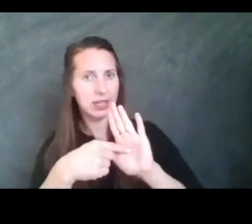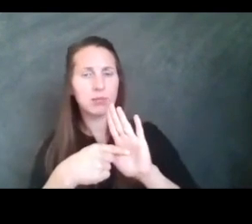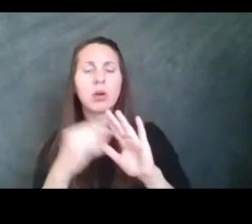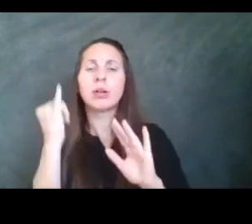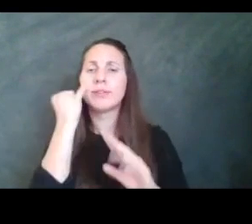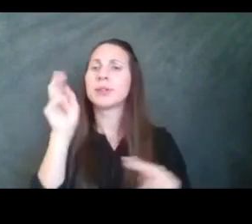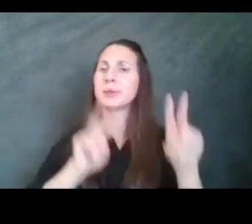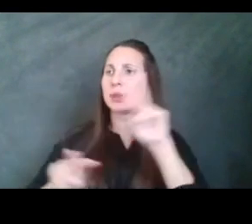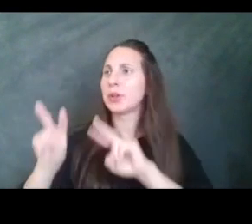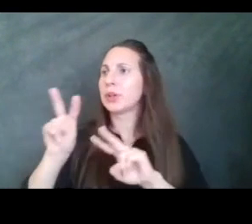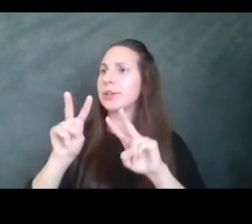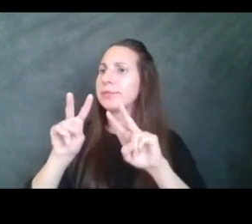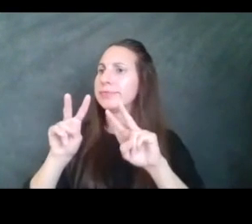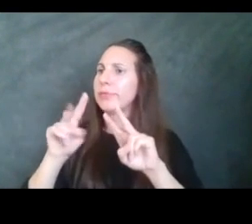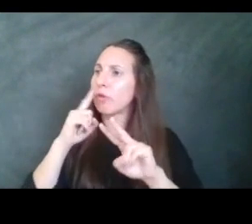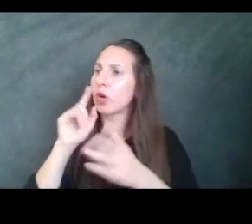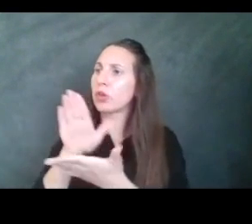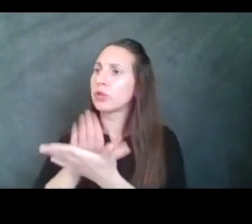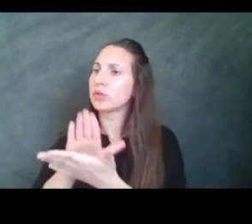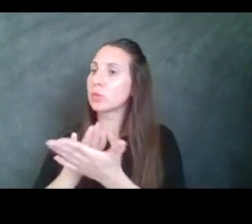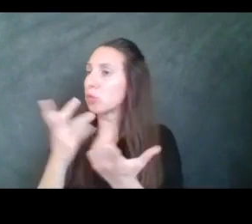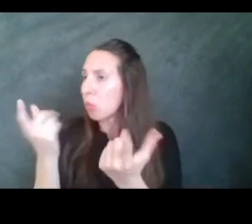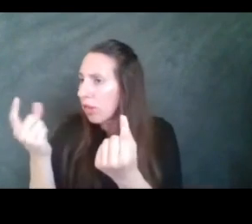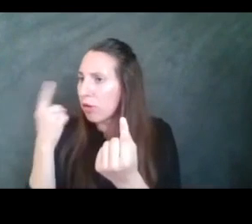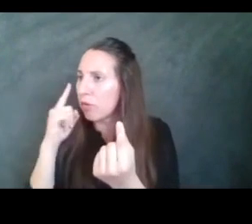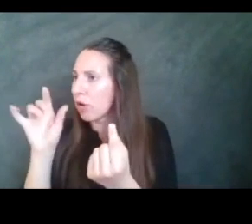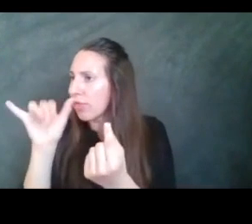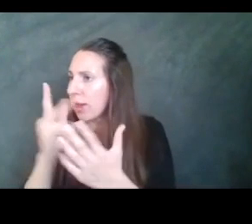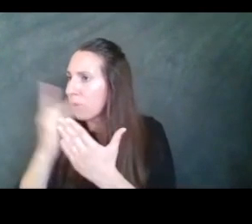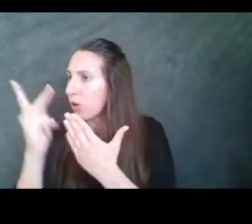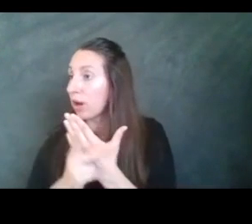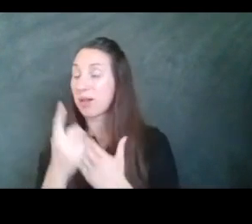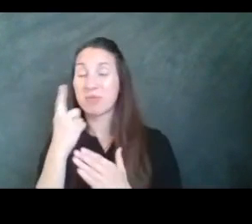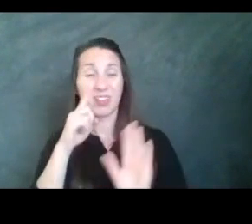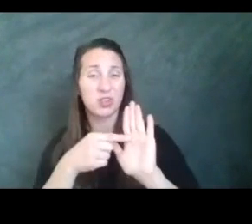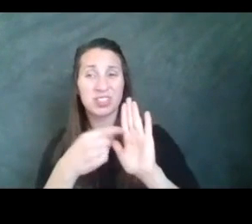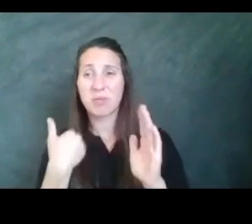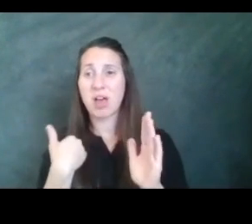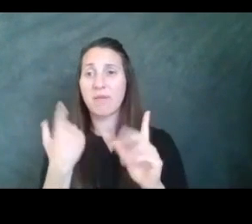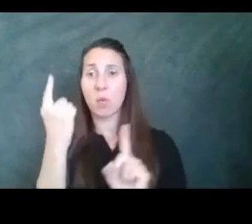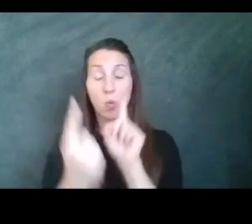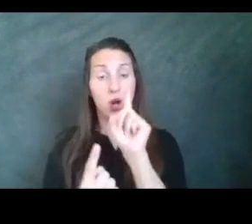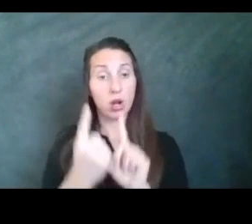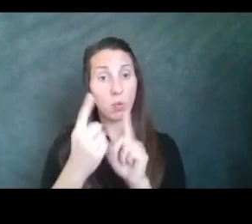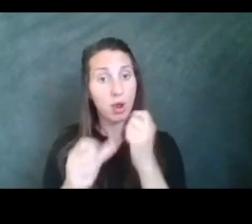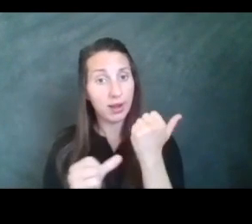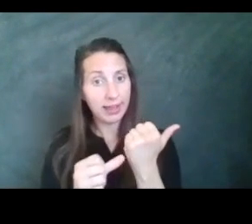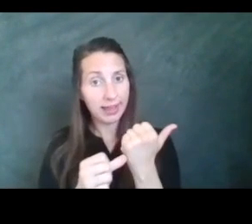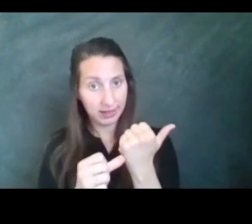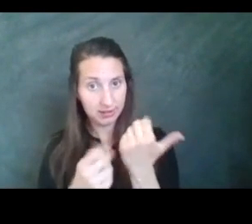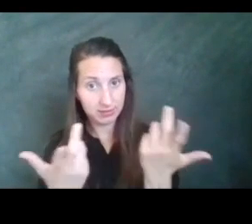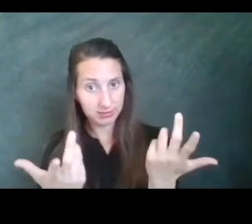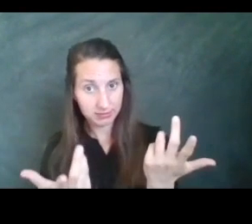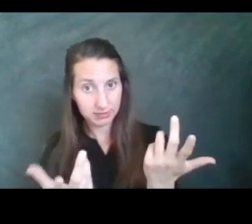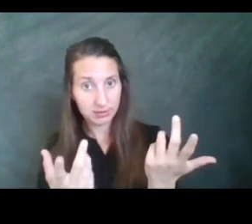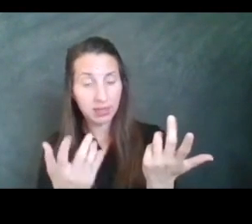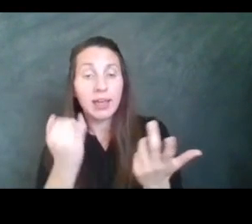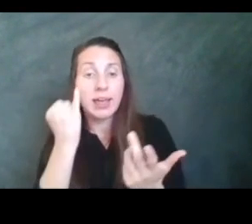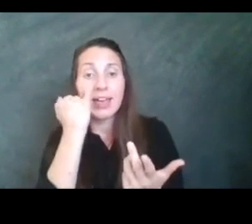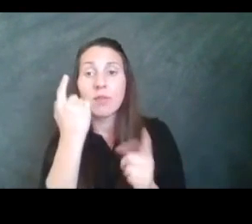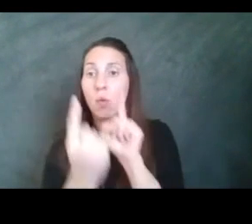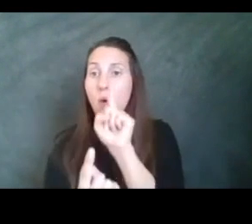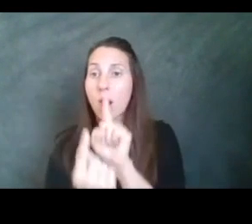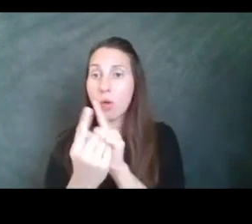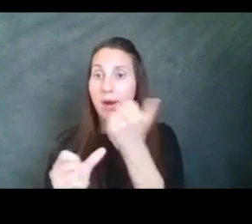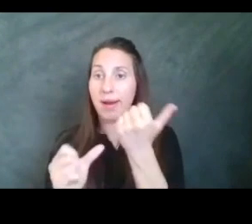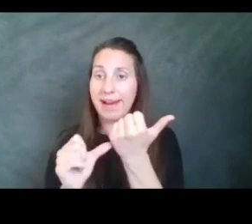same program, for example, having a one-on-one aid. And having a one-on-one aid for a child with autism